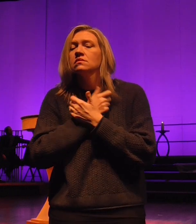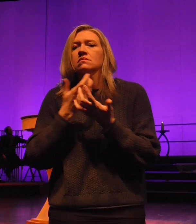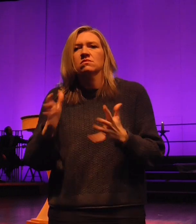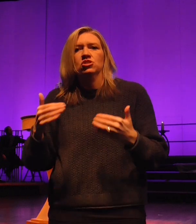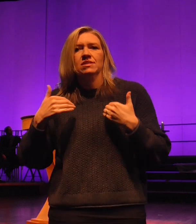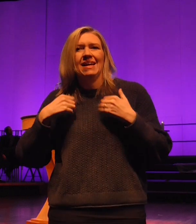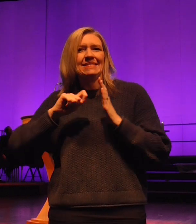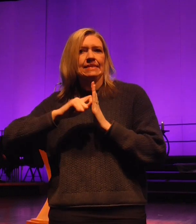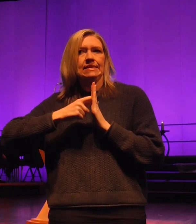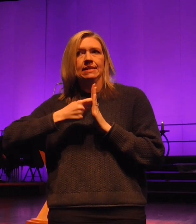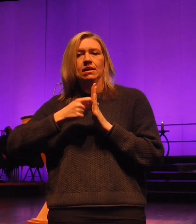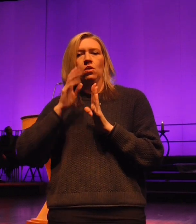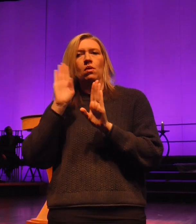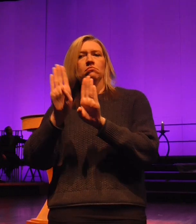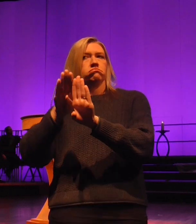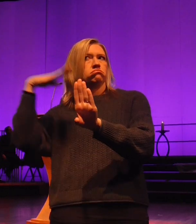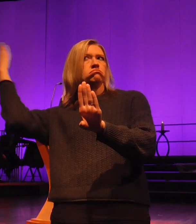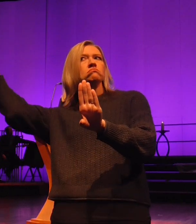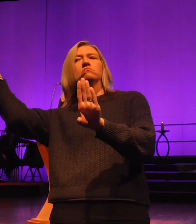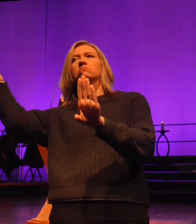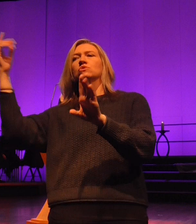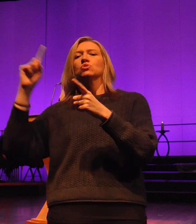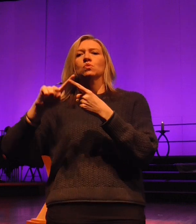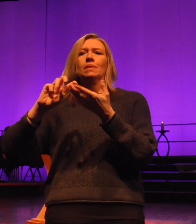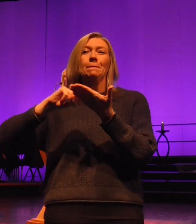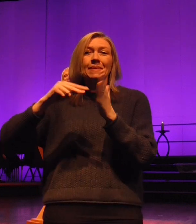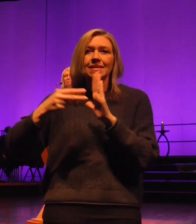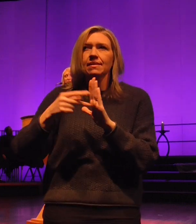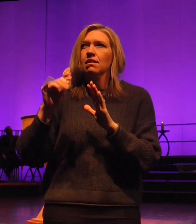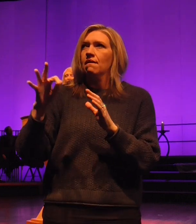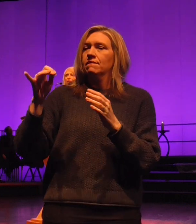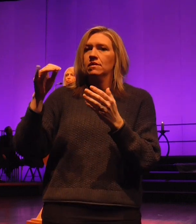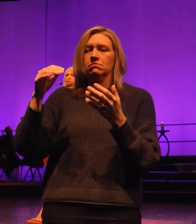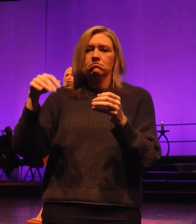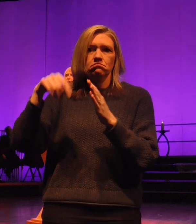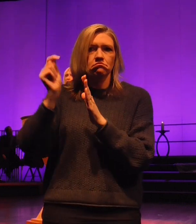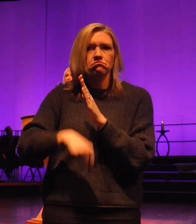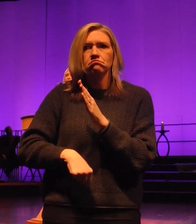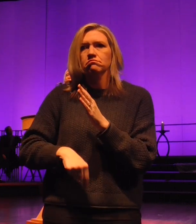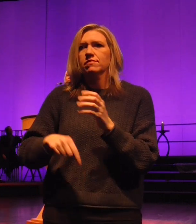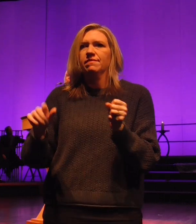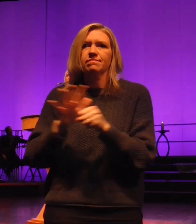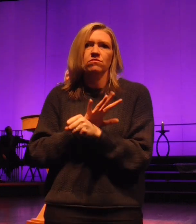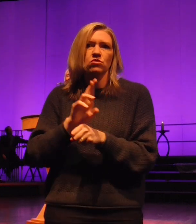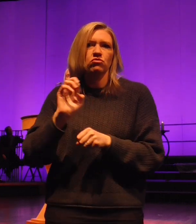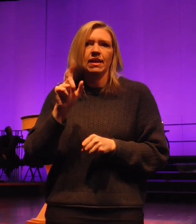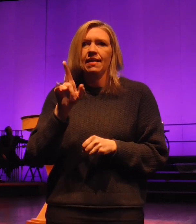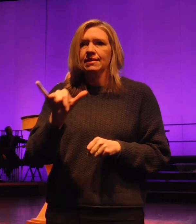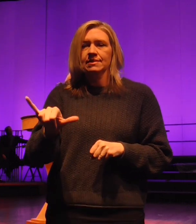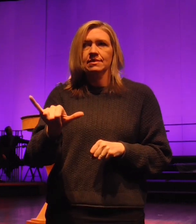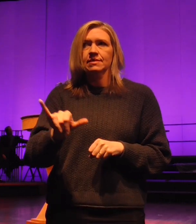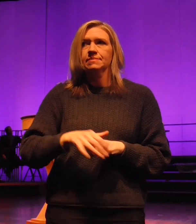that unlocks the door to the meaning of ultimate reality.